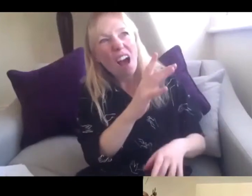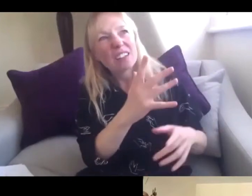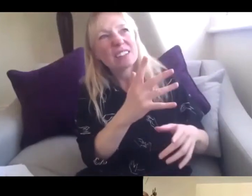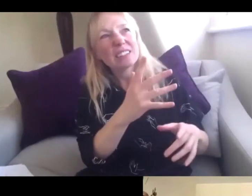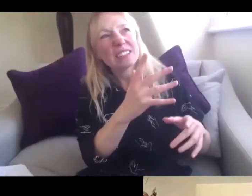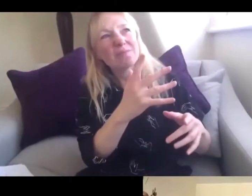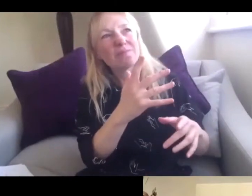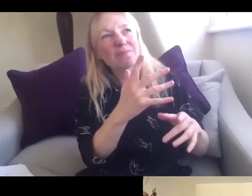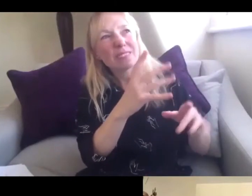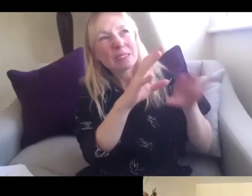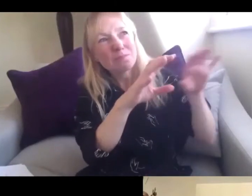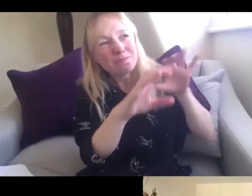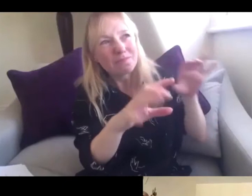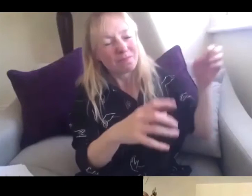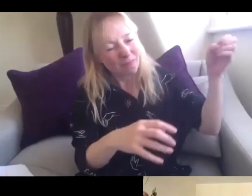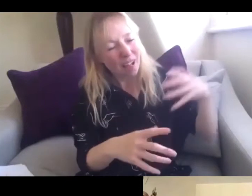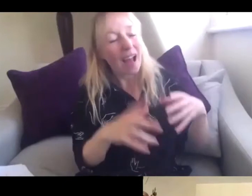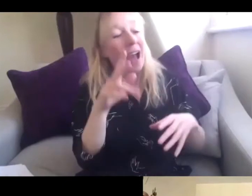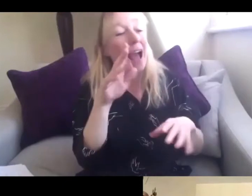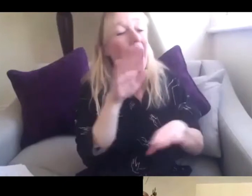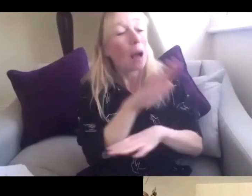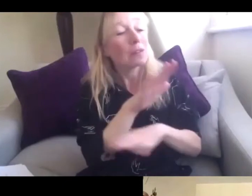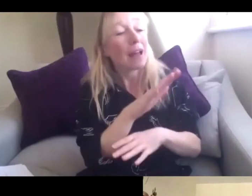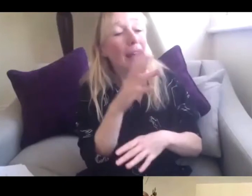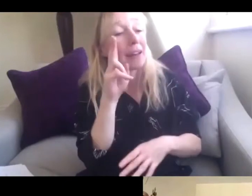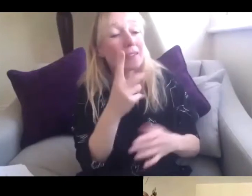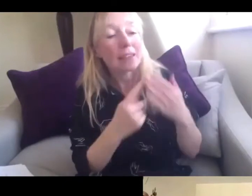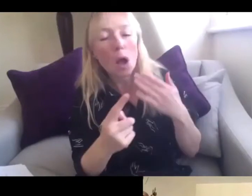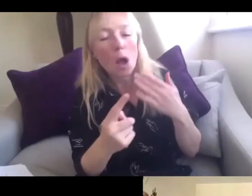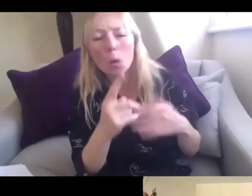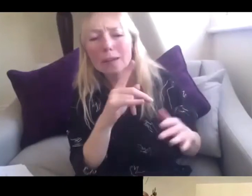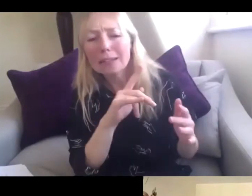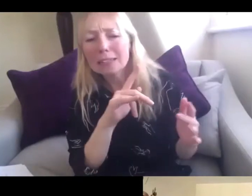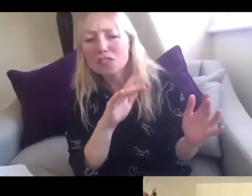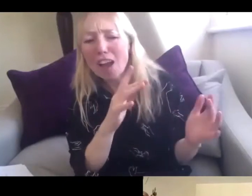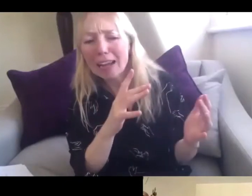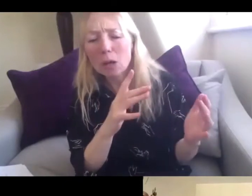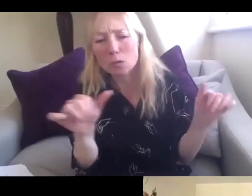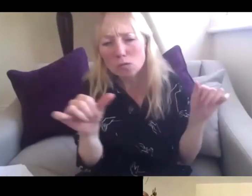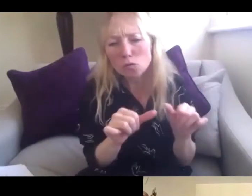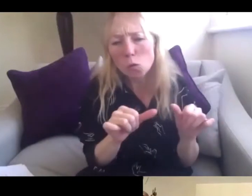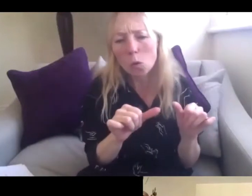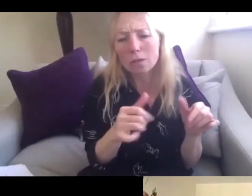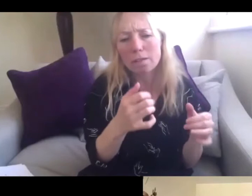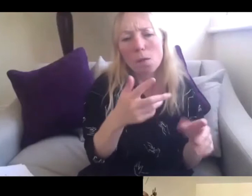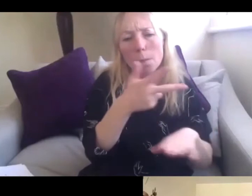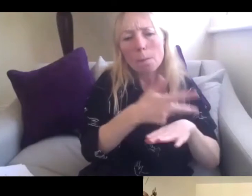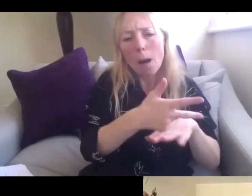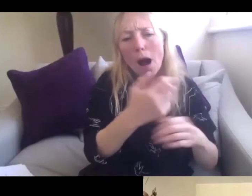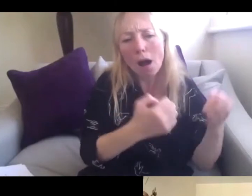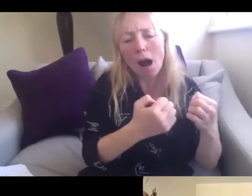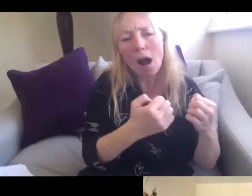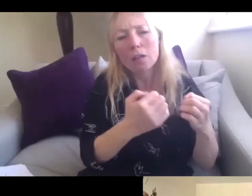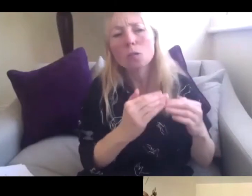only shadows. Short and stout from parked cars on the street. Tall and brown from the few winter